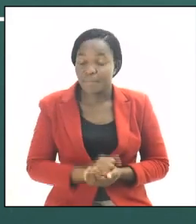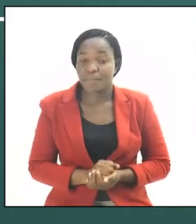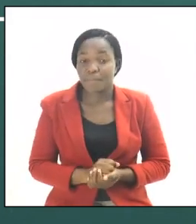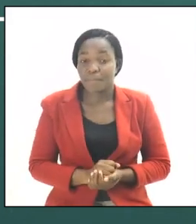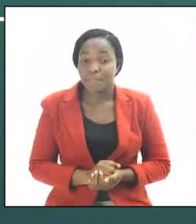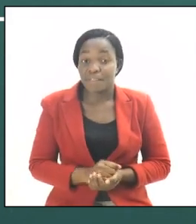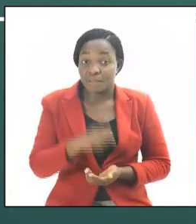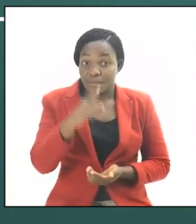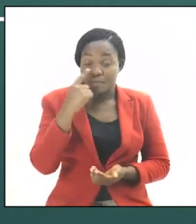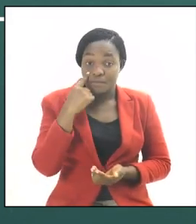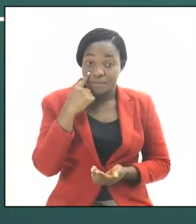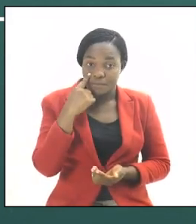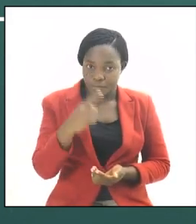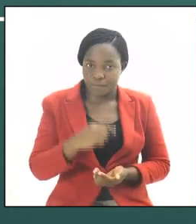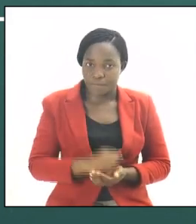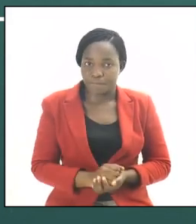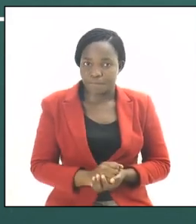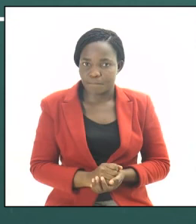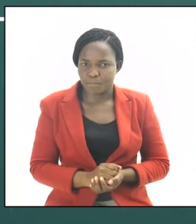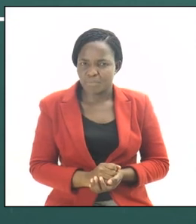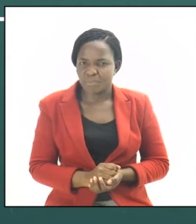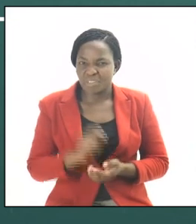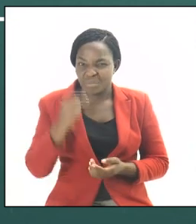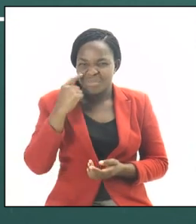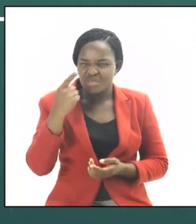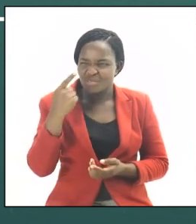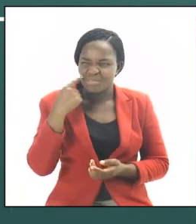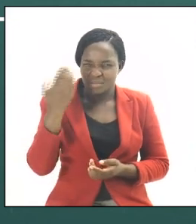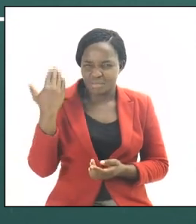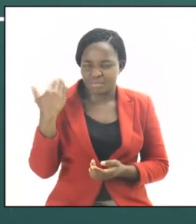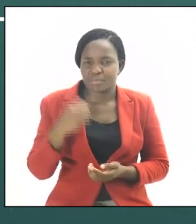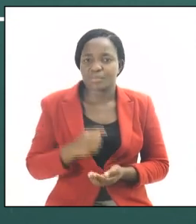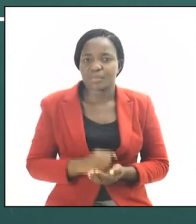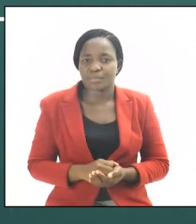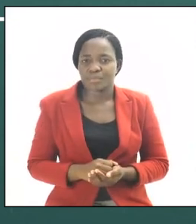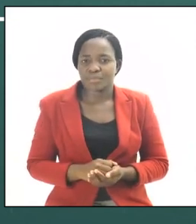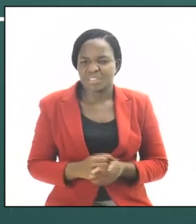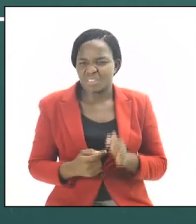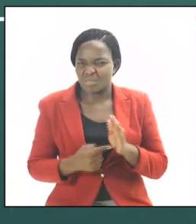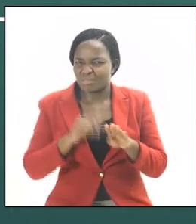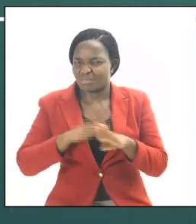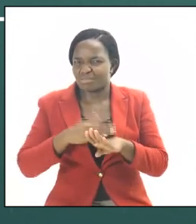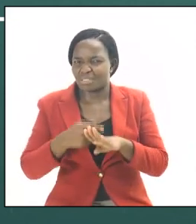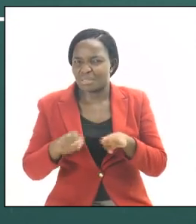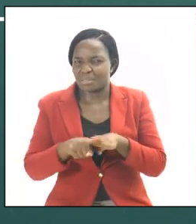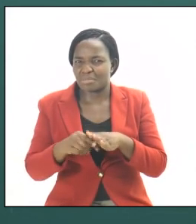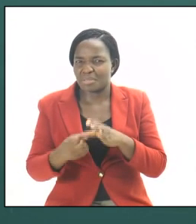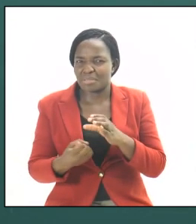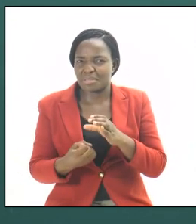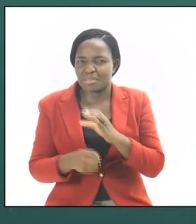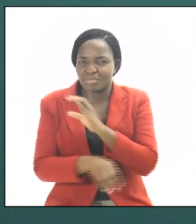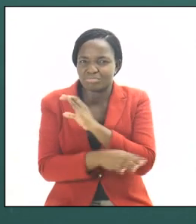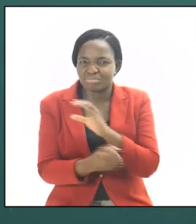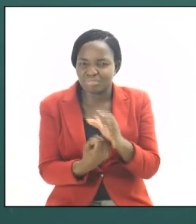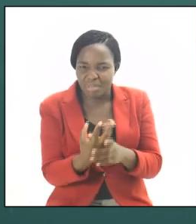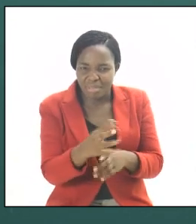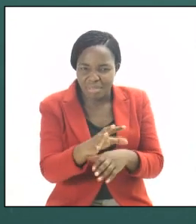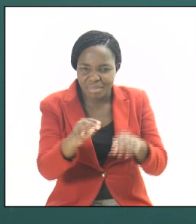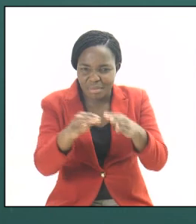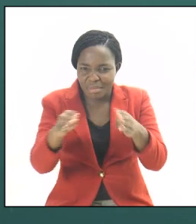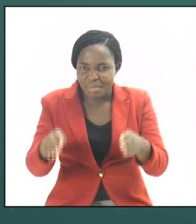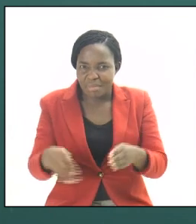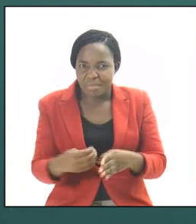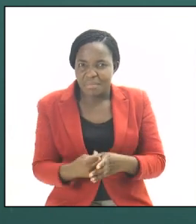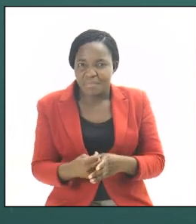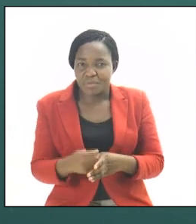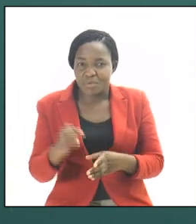You have seen this diagram before. It shows a vegetable garden in the shape of a rectangle from which